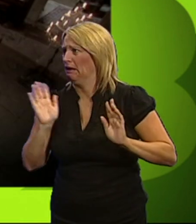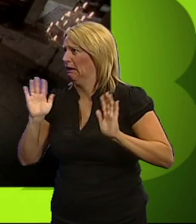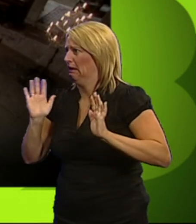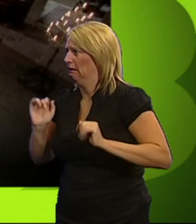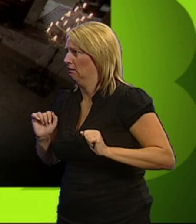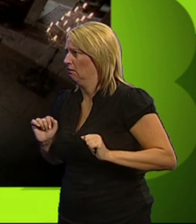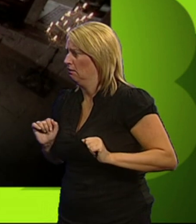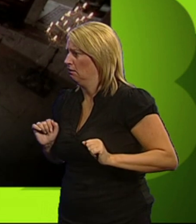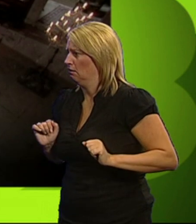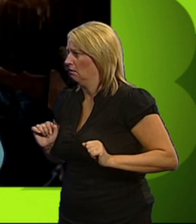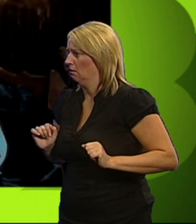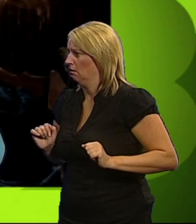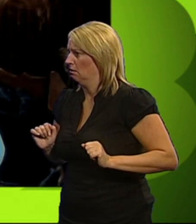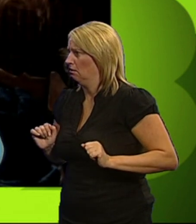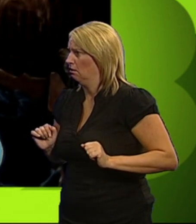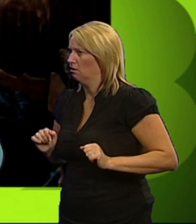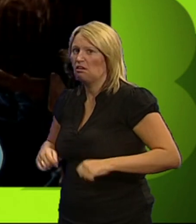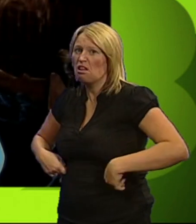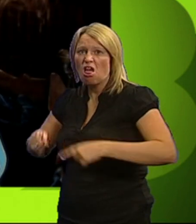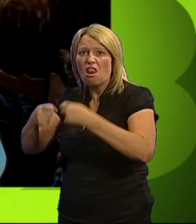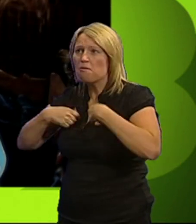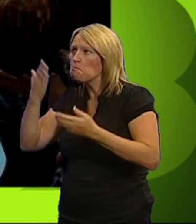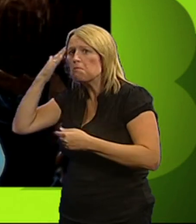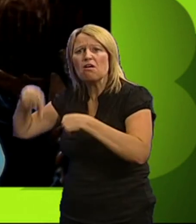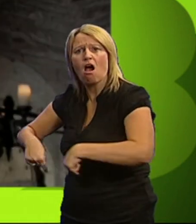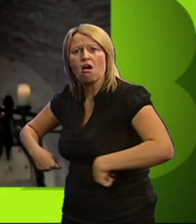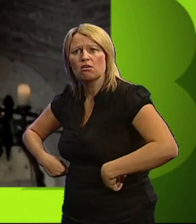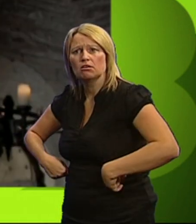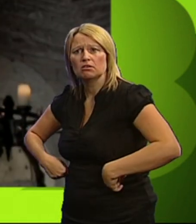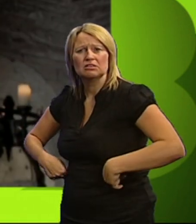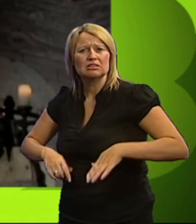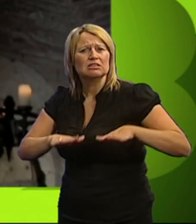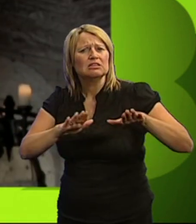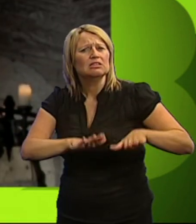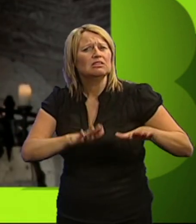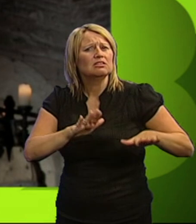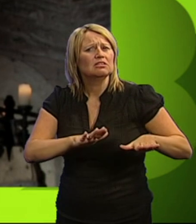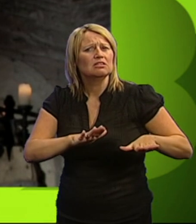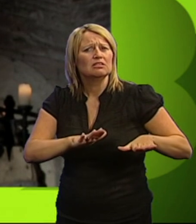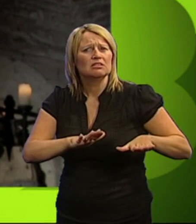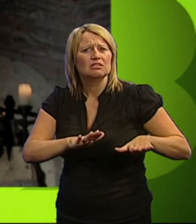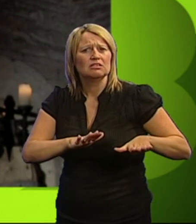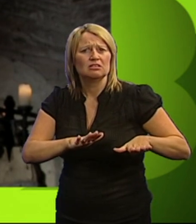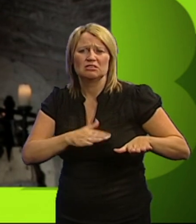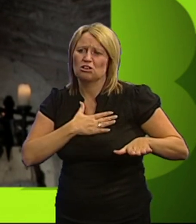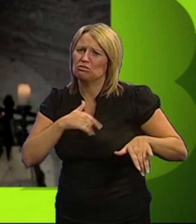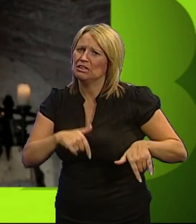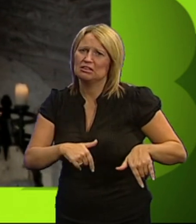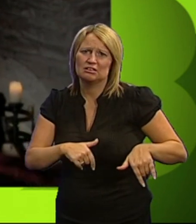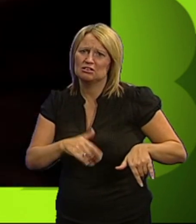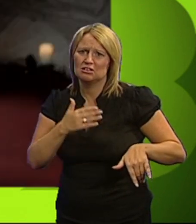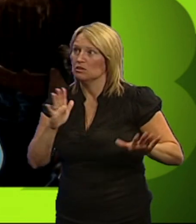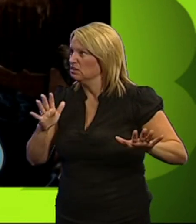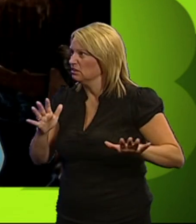Bye. I wouldn't be treated like this if Mum was here. Well, she isn't, is she? It's a tough peasants.